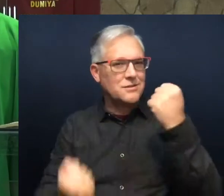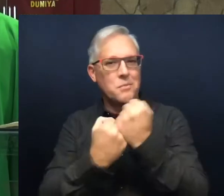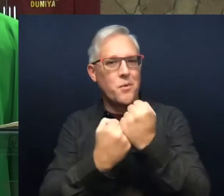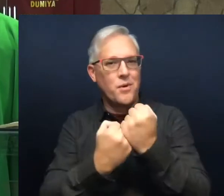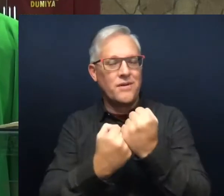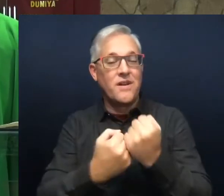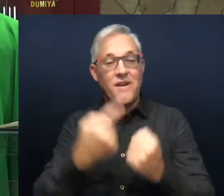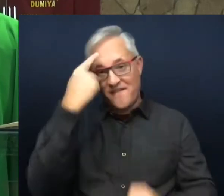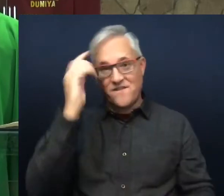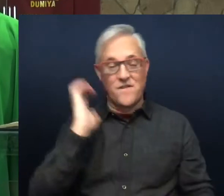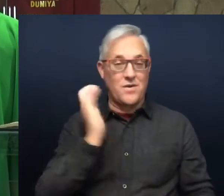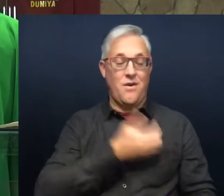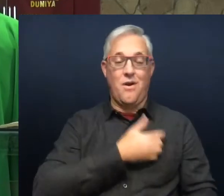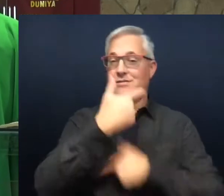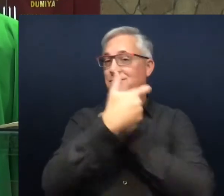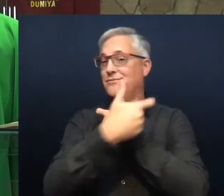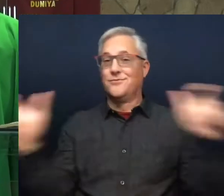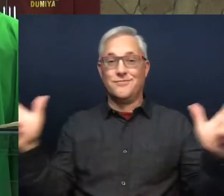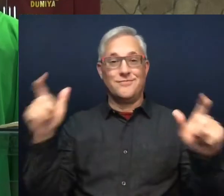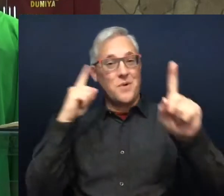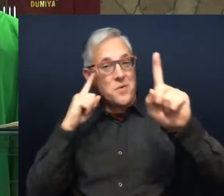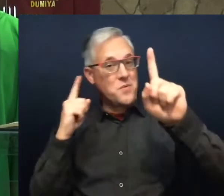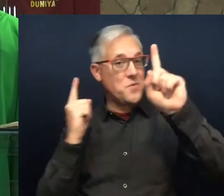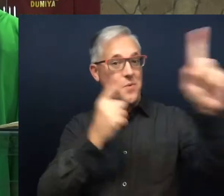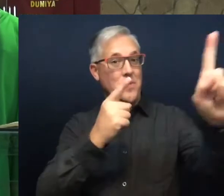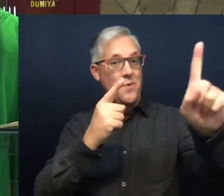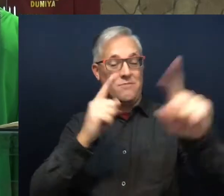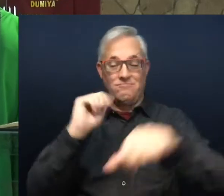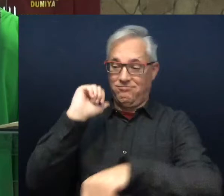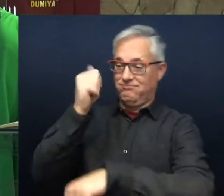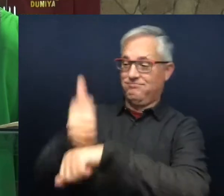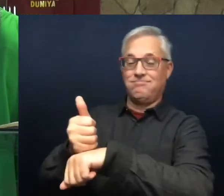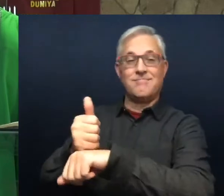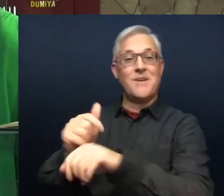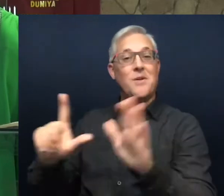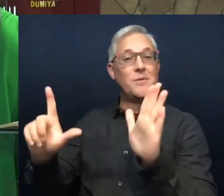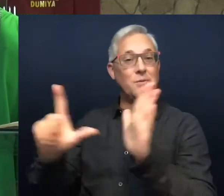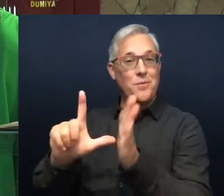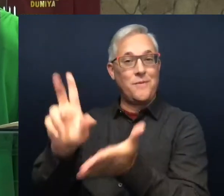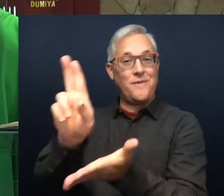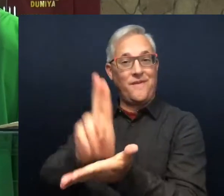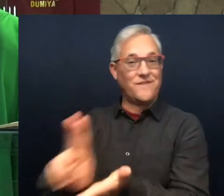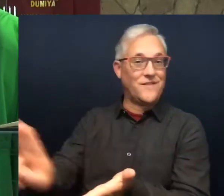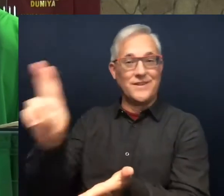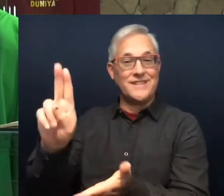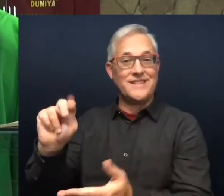the audacious goal of establishing Lutheran University, Nigeria.